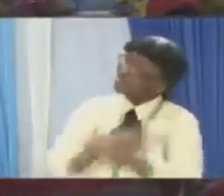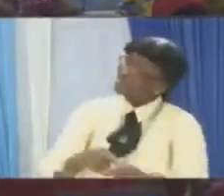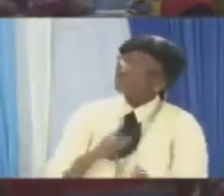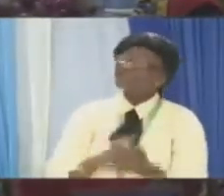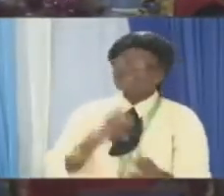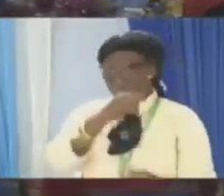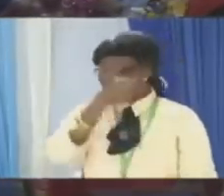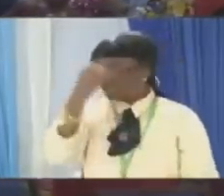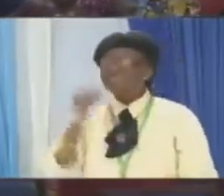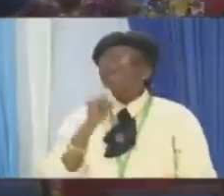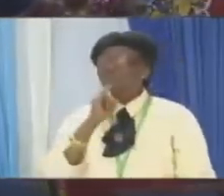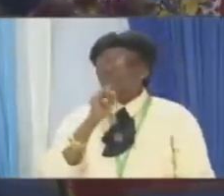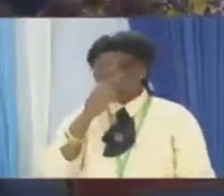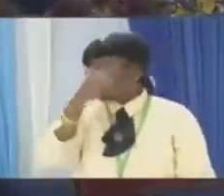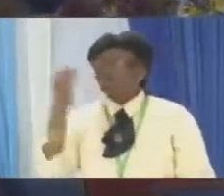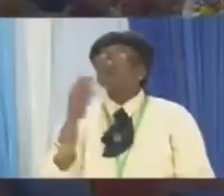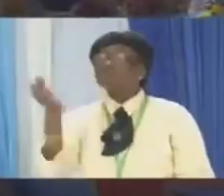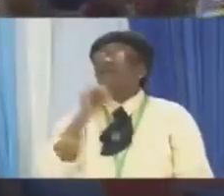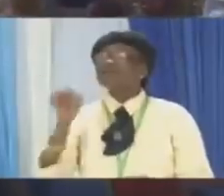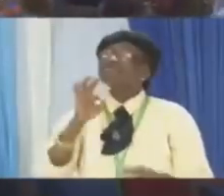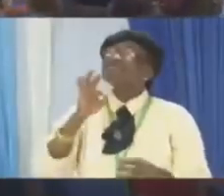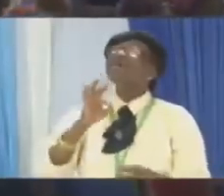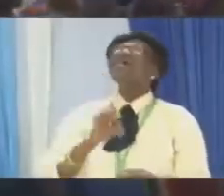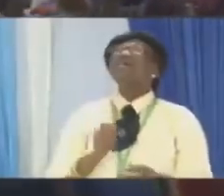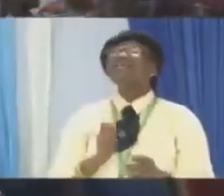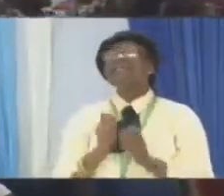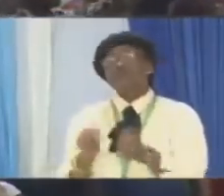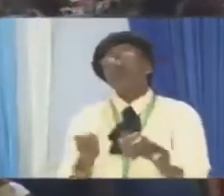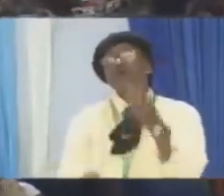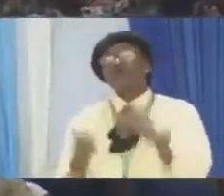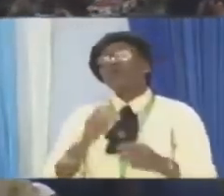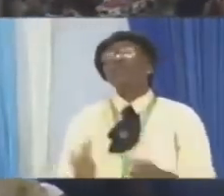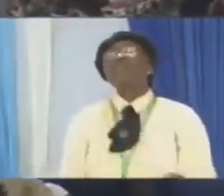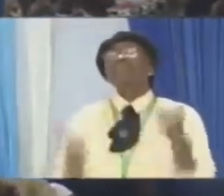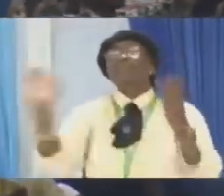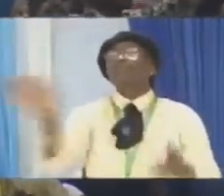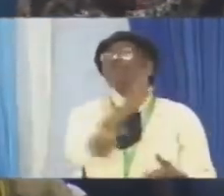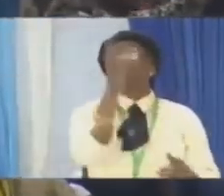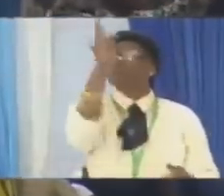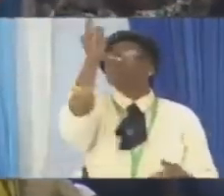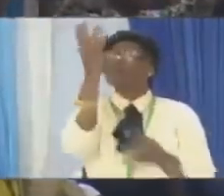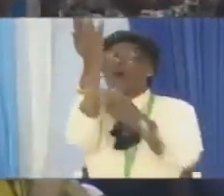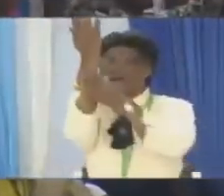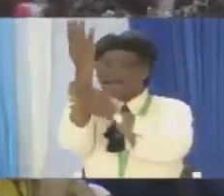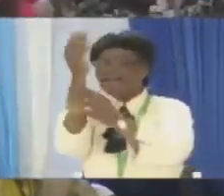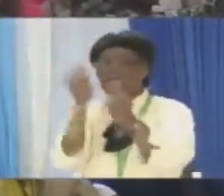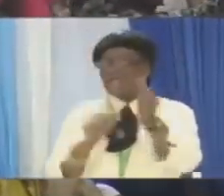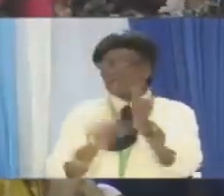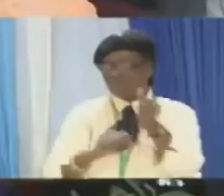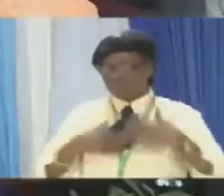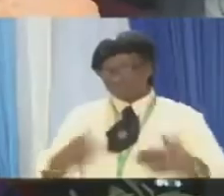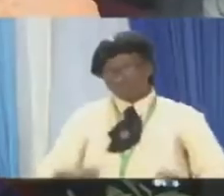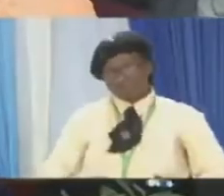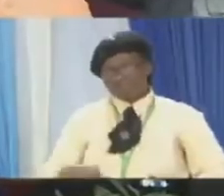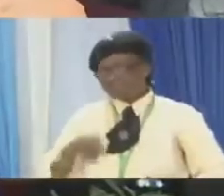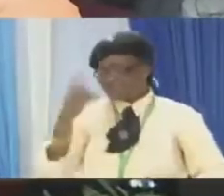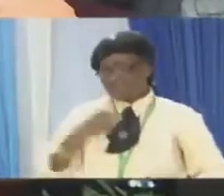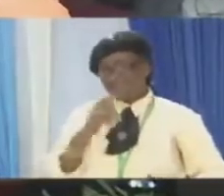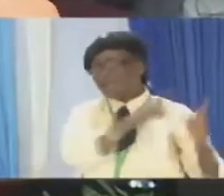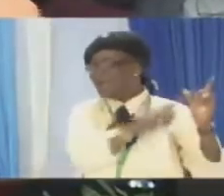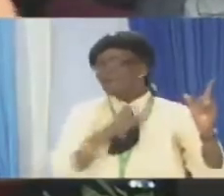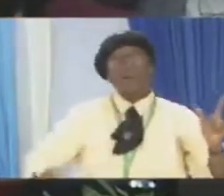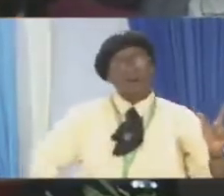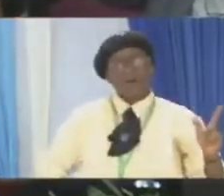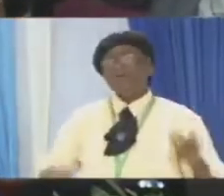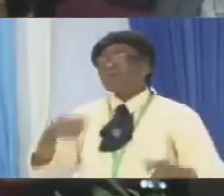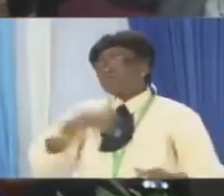coming. There is reward coming. Lift up your two hands, everybody, and say, "Lord, I do away with sin. I do